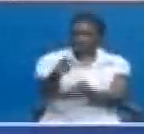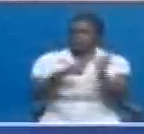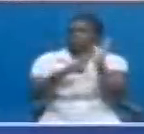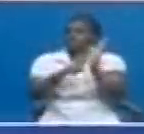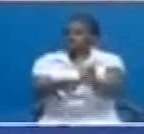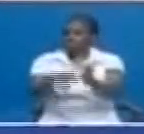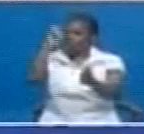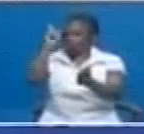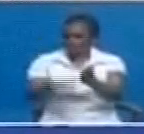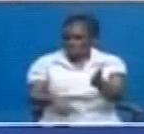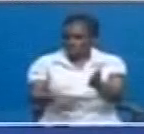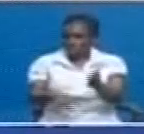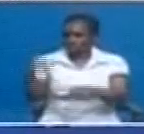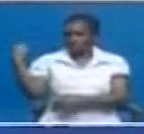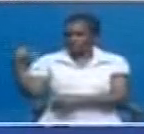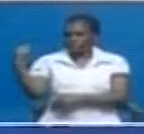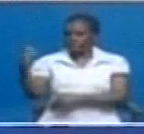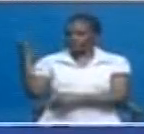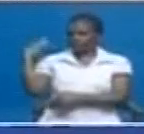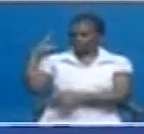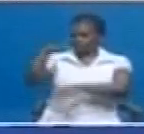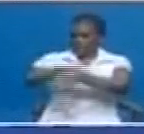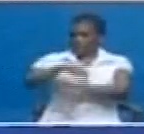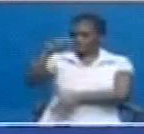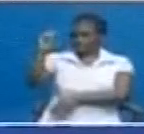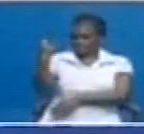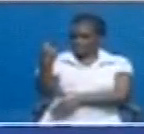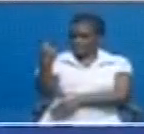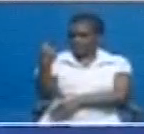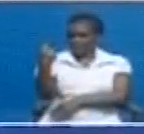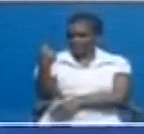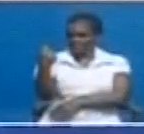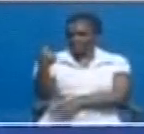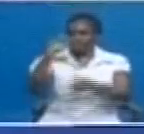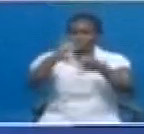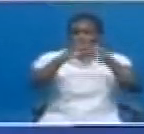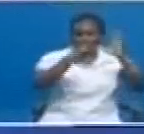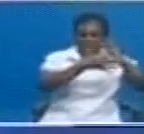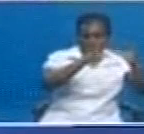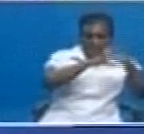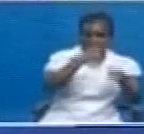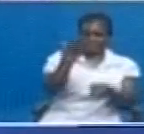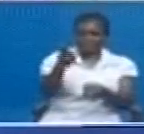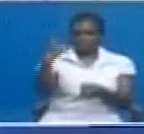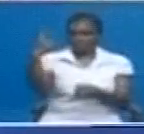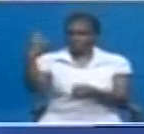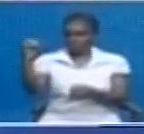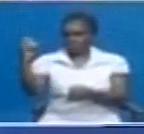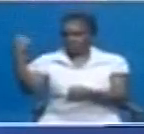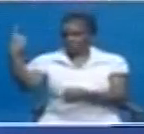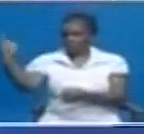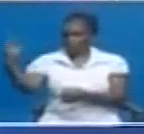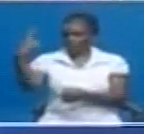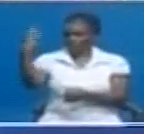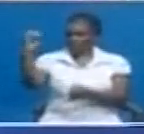revealed that a third of medals in endurance events, which Kenya takes part in at the Olympics and World Championships between 2001